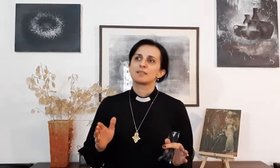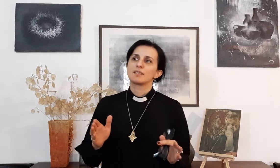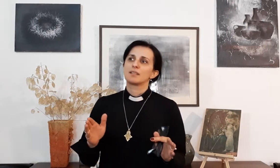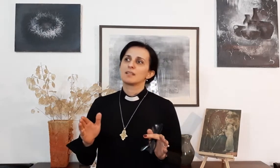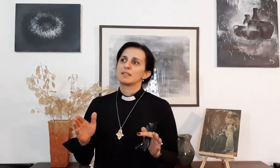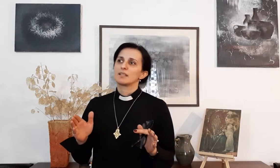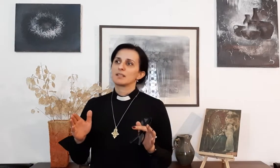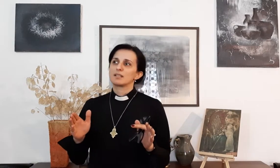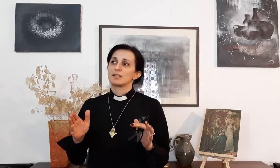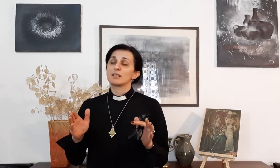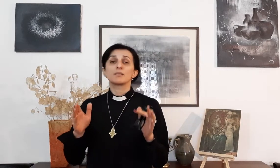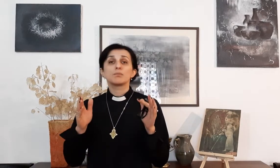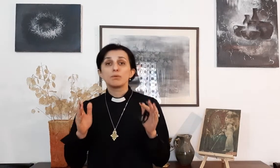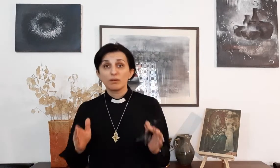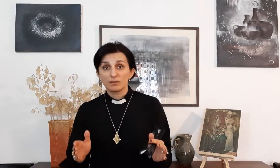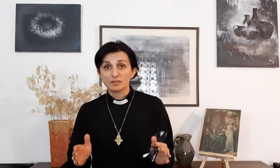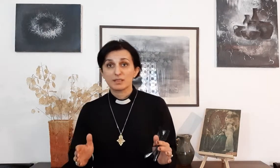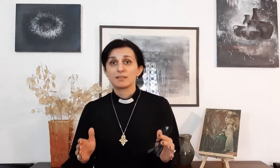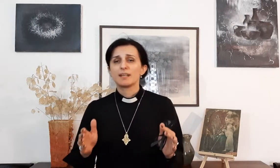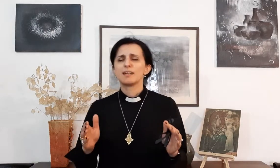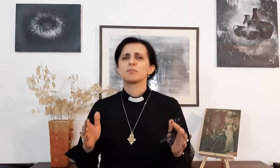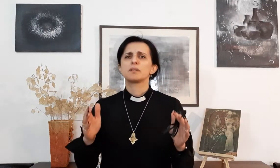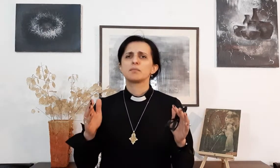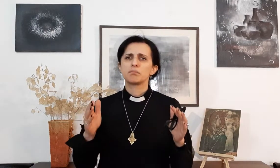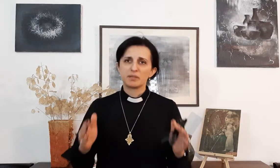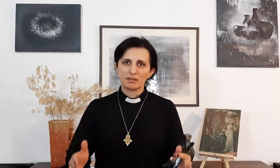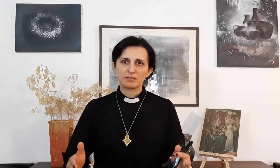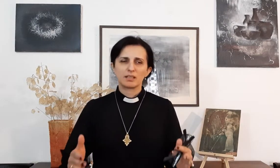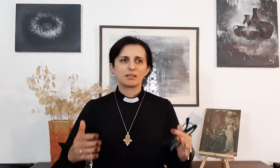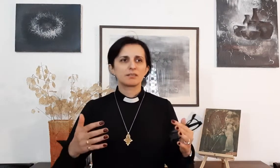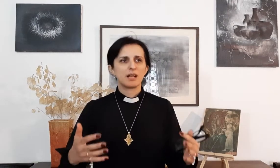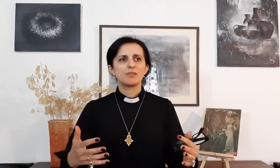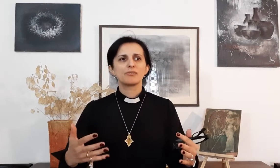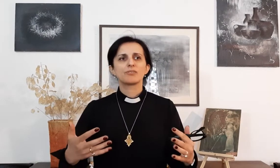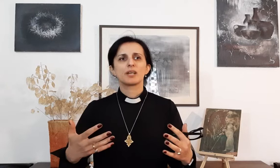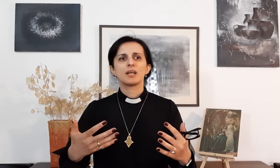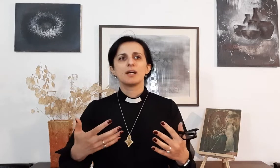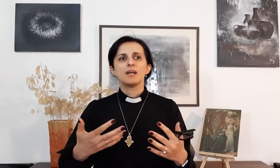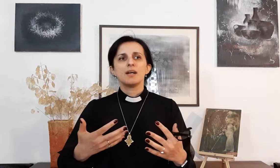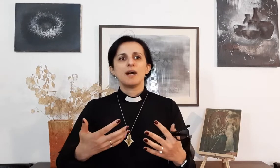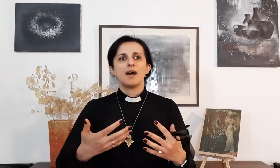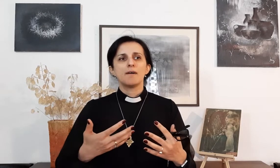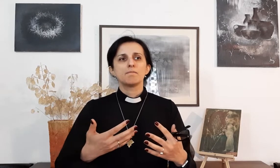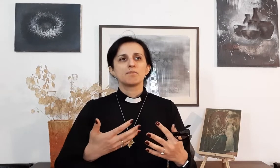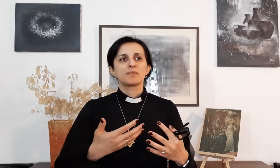that the walls that had been built around the